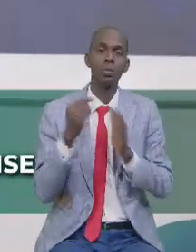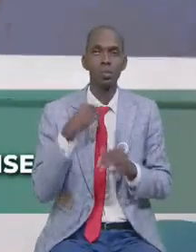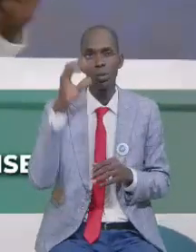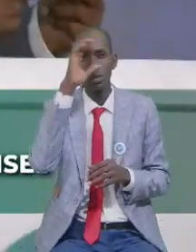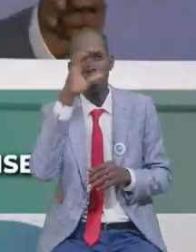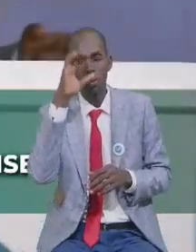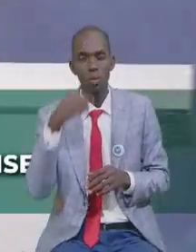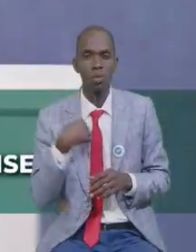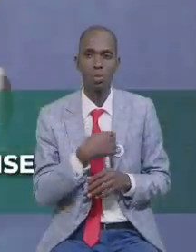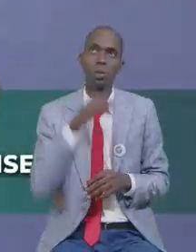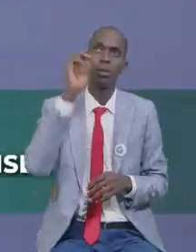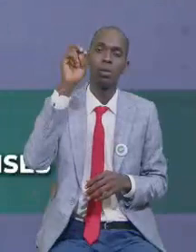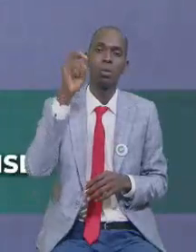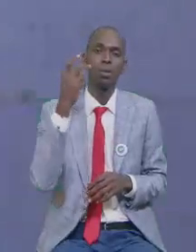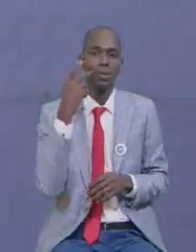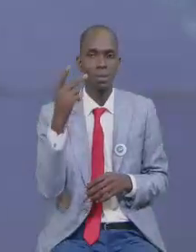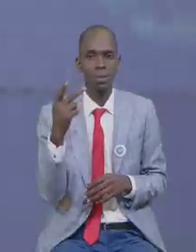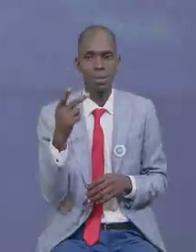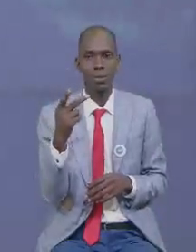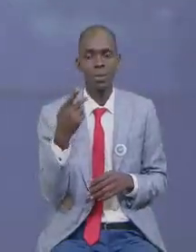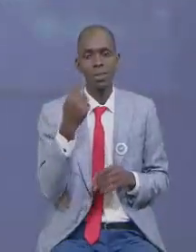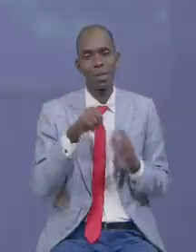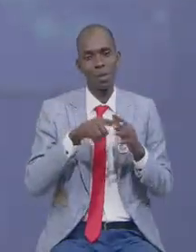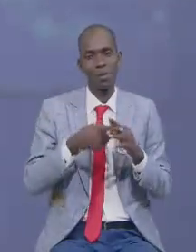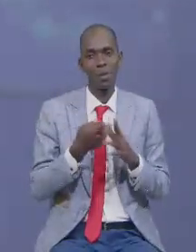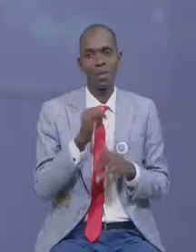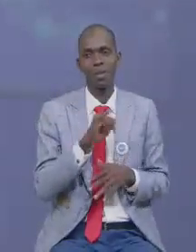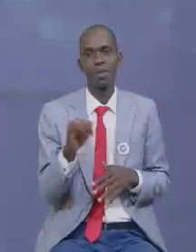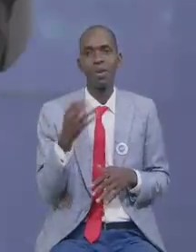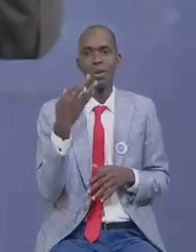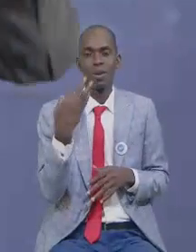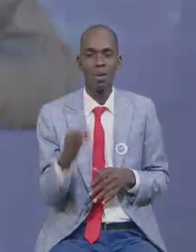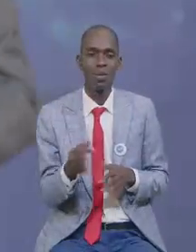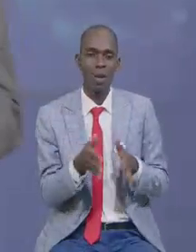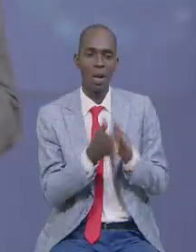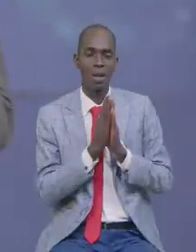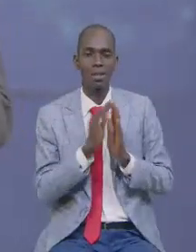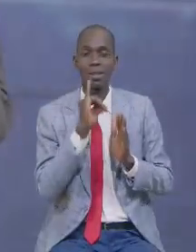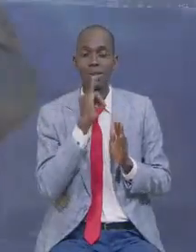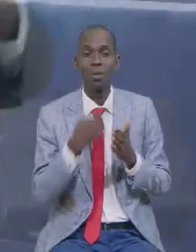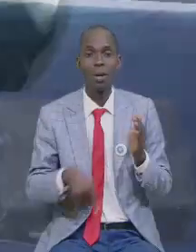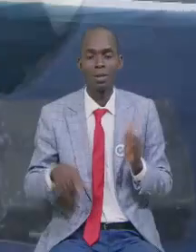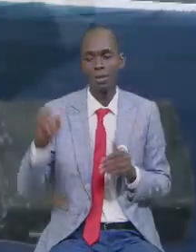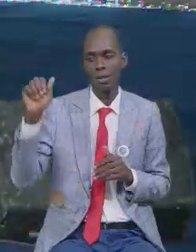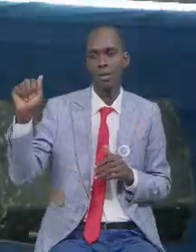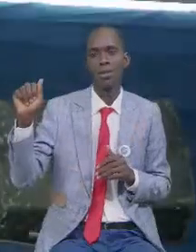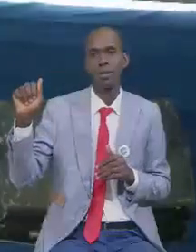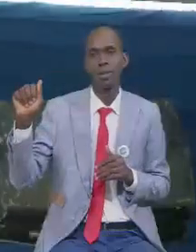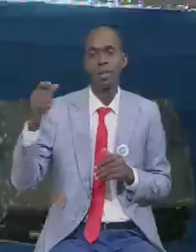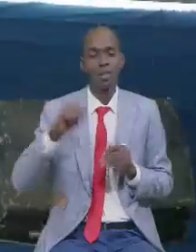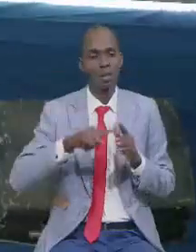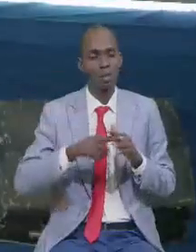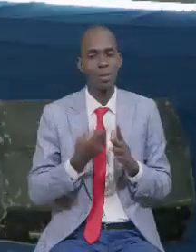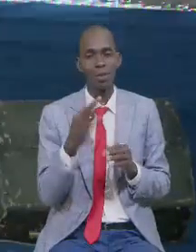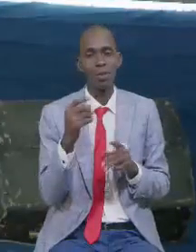Have you noticed the beginning of ask A? And the beginning of the